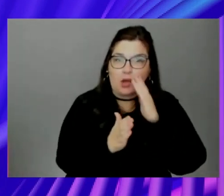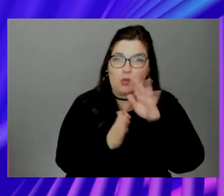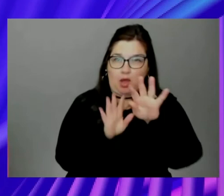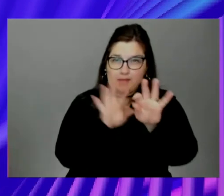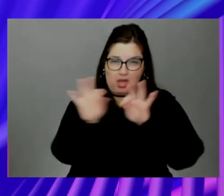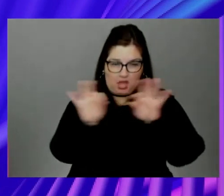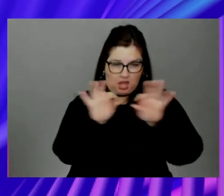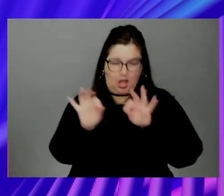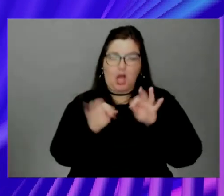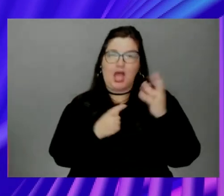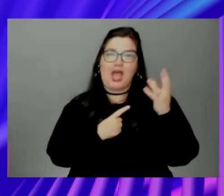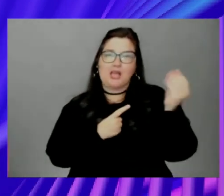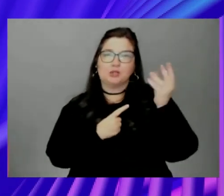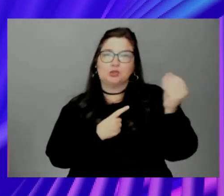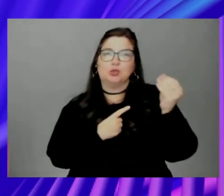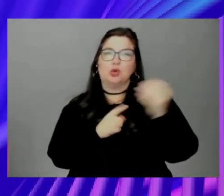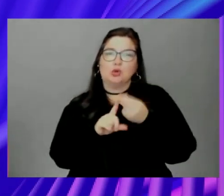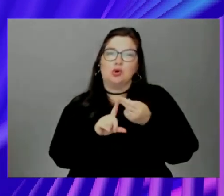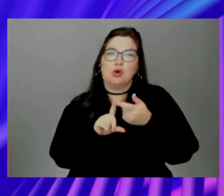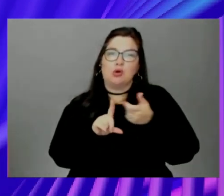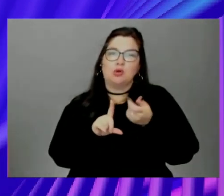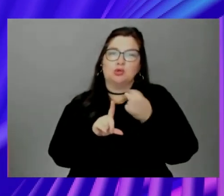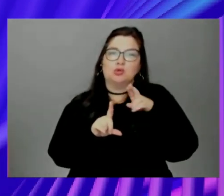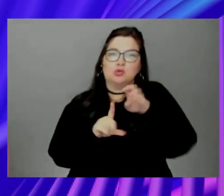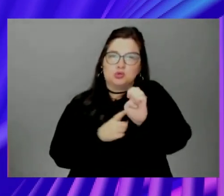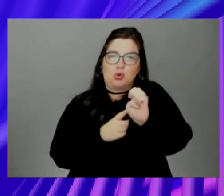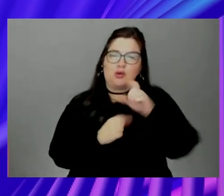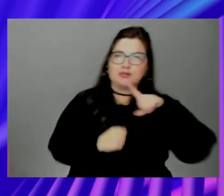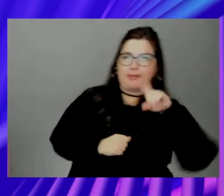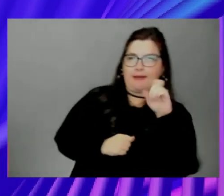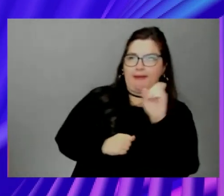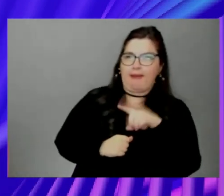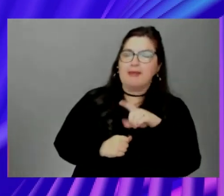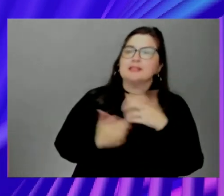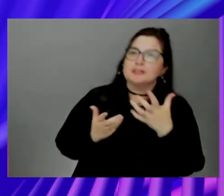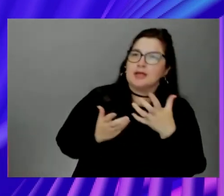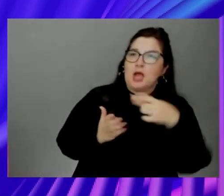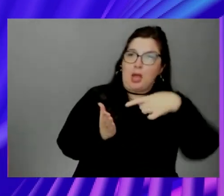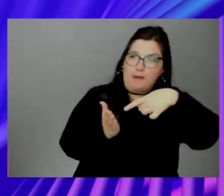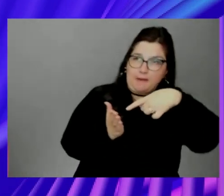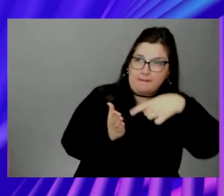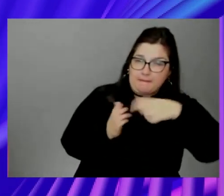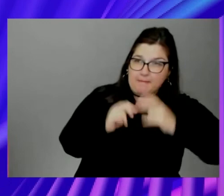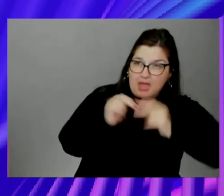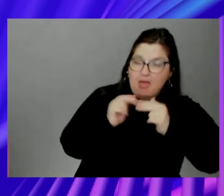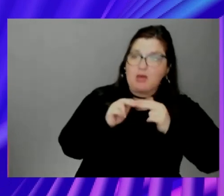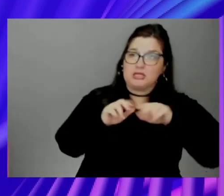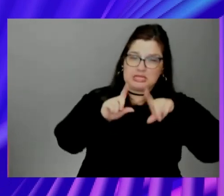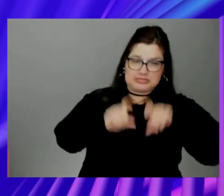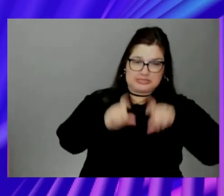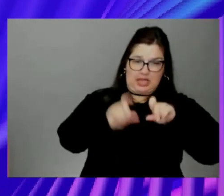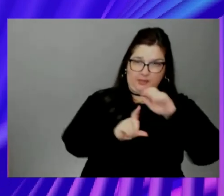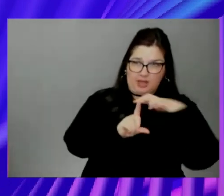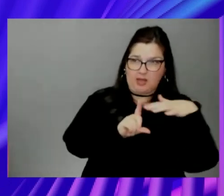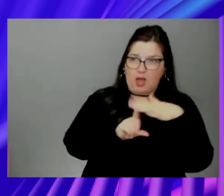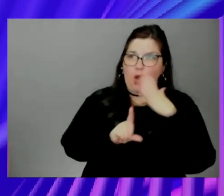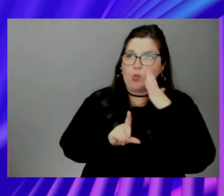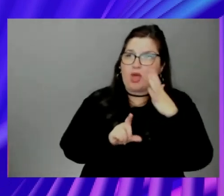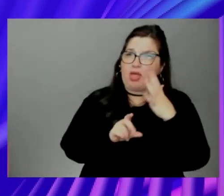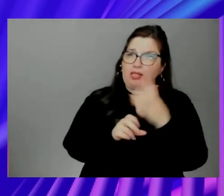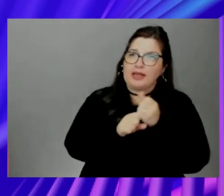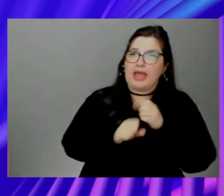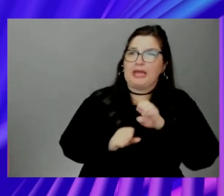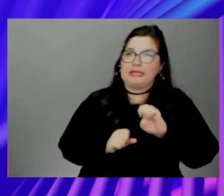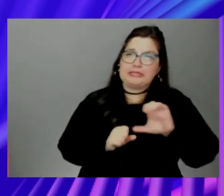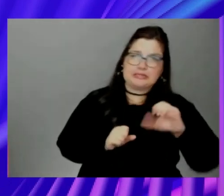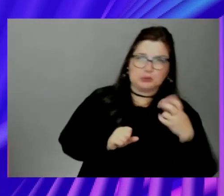you can bring that in and say, hey, I'm going to ask the question. If you're going to be building a sandbox environment, you're always going to get a T2 micro or that sort of thing, and it's going to just